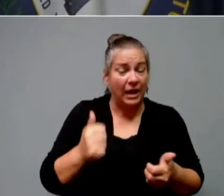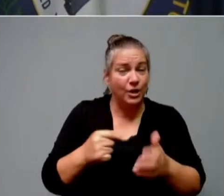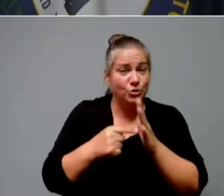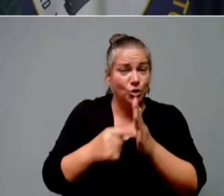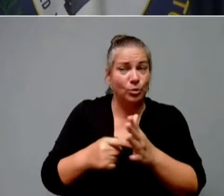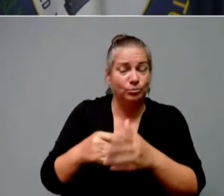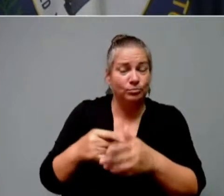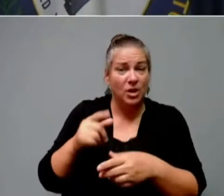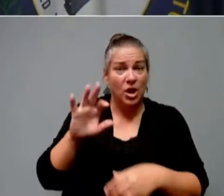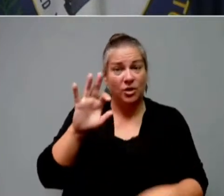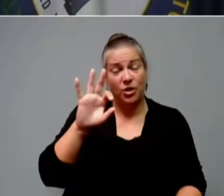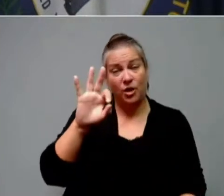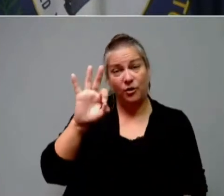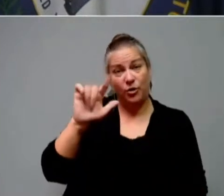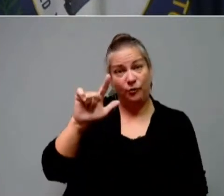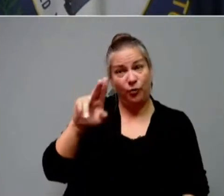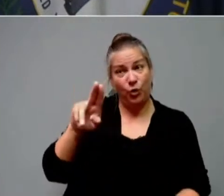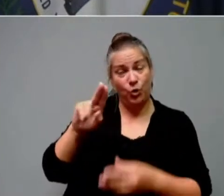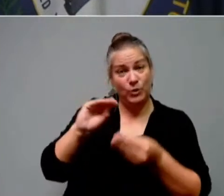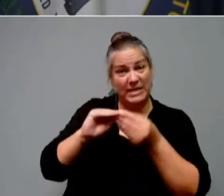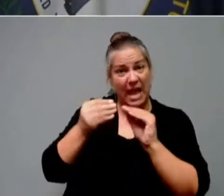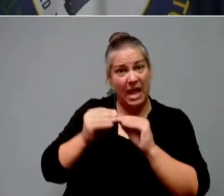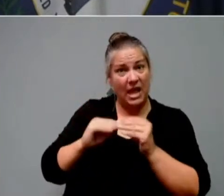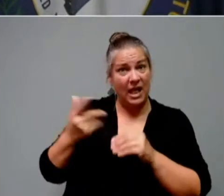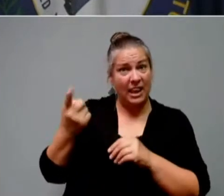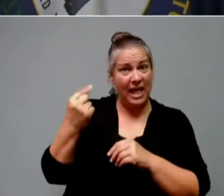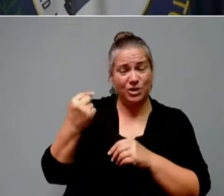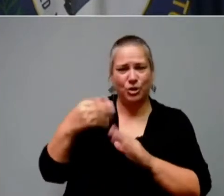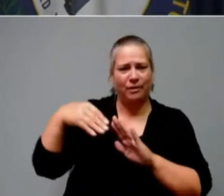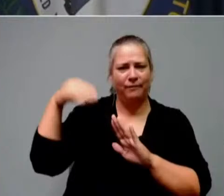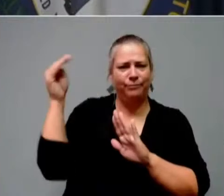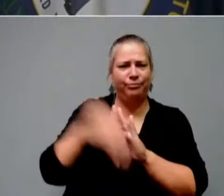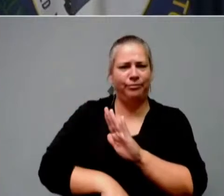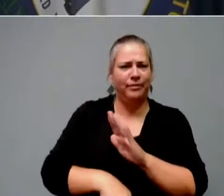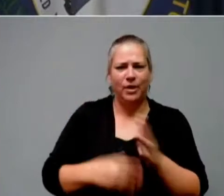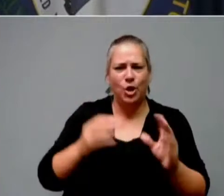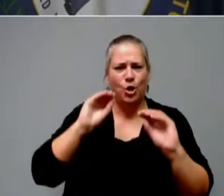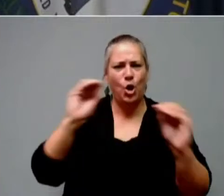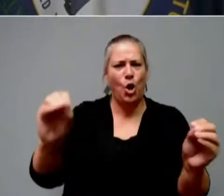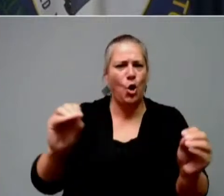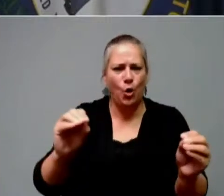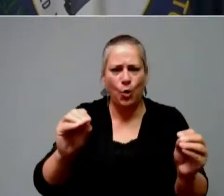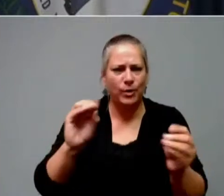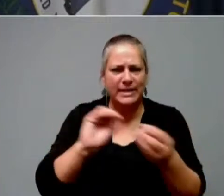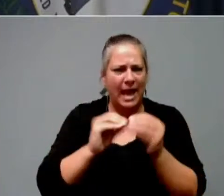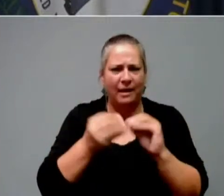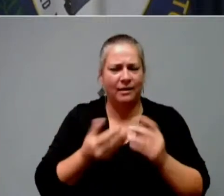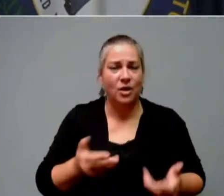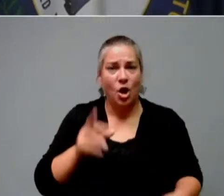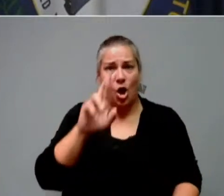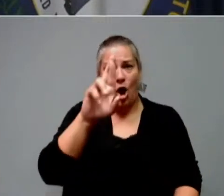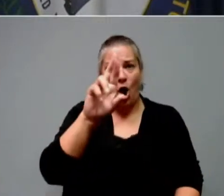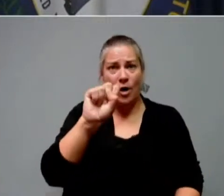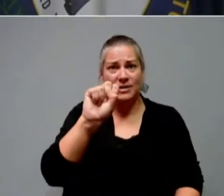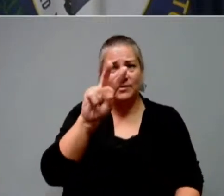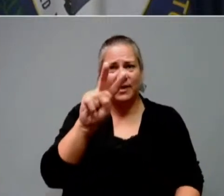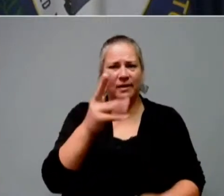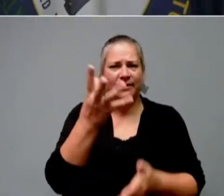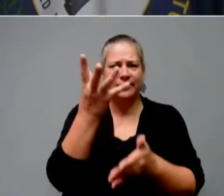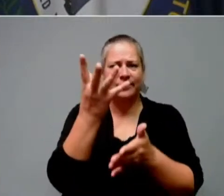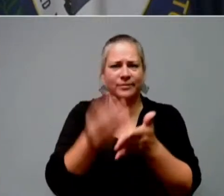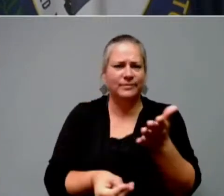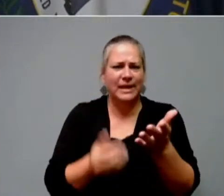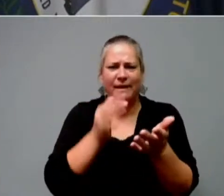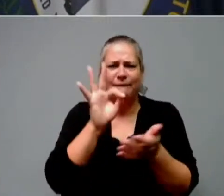influenza data plummeted last year. There was virtually no RSV, virtually no common colds. All